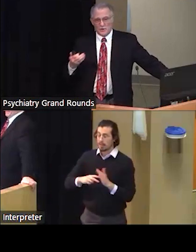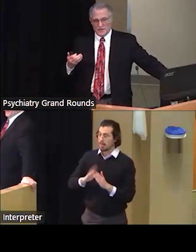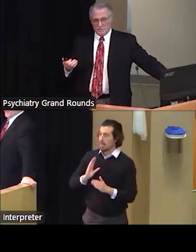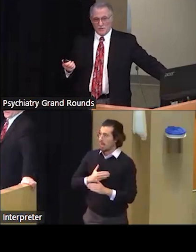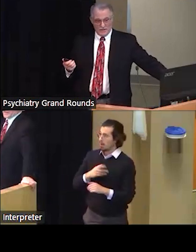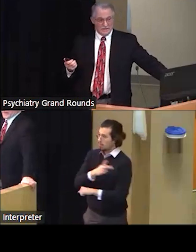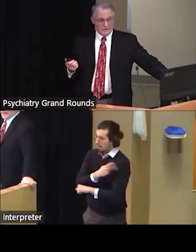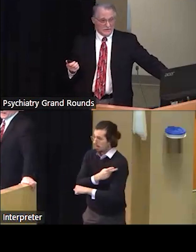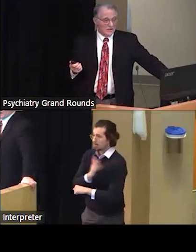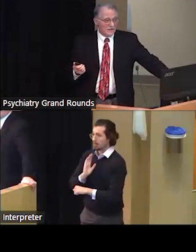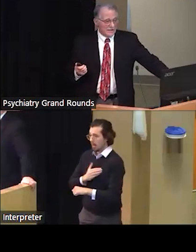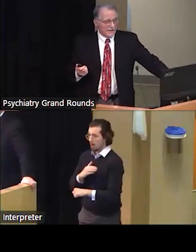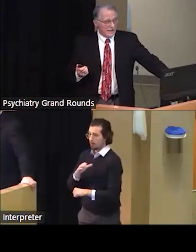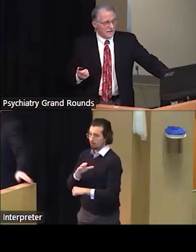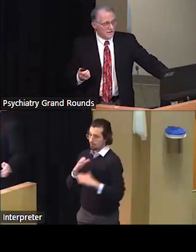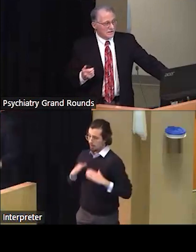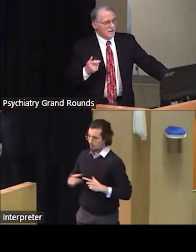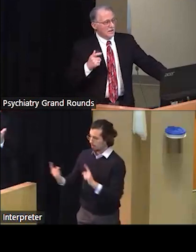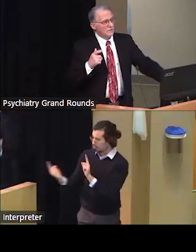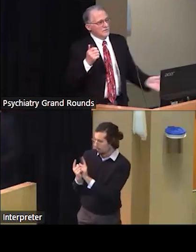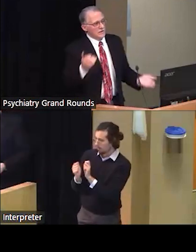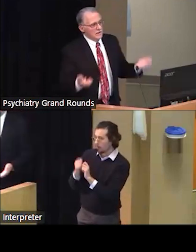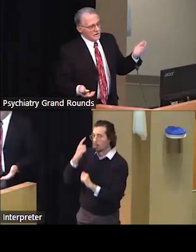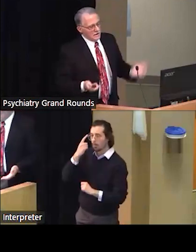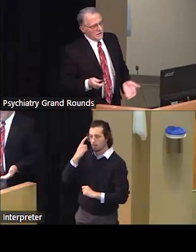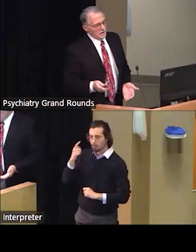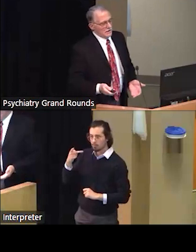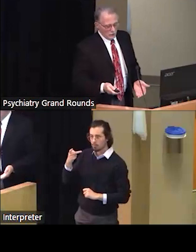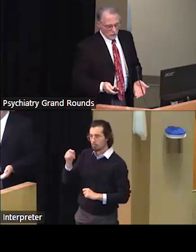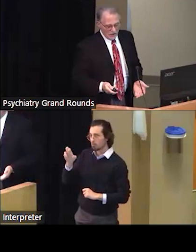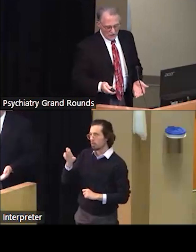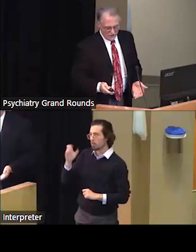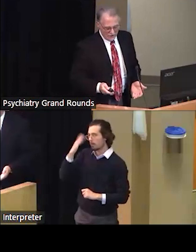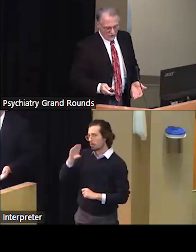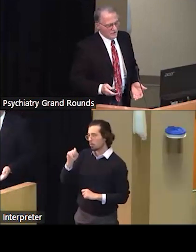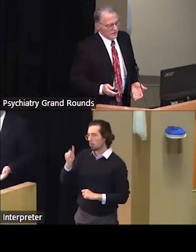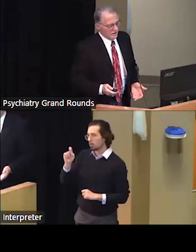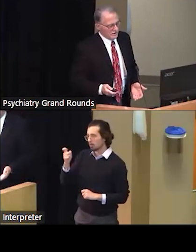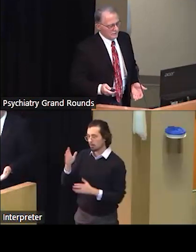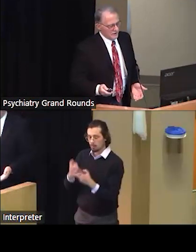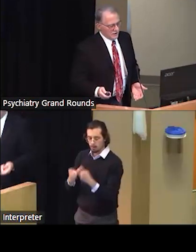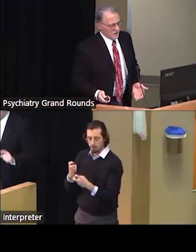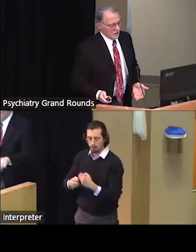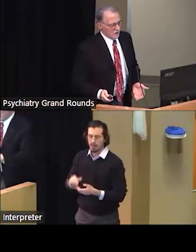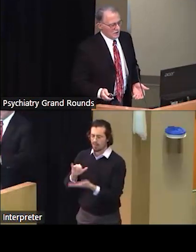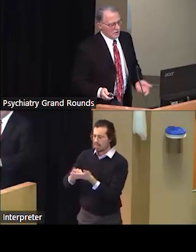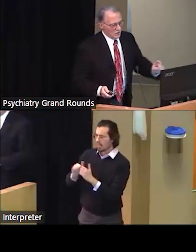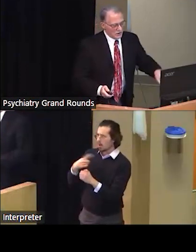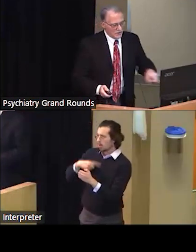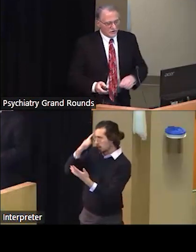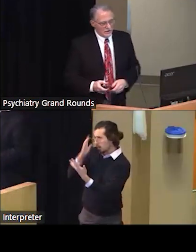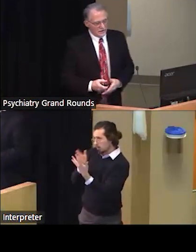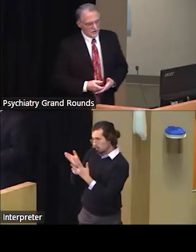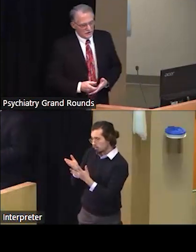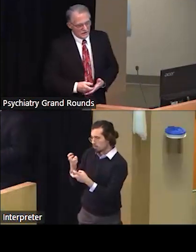prefrontal cortex mostly. And it's the way we think through things. So